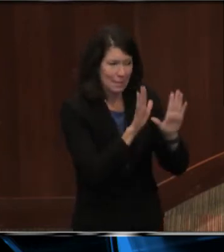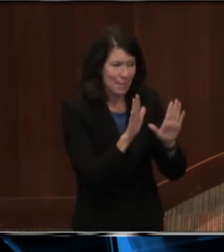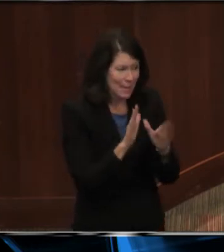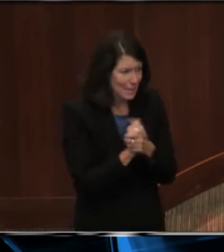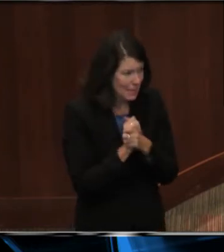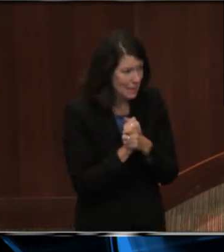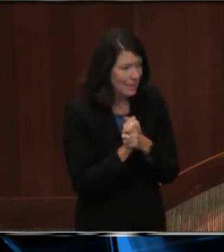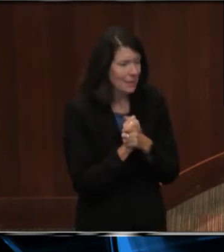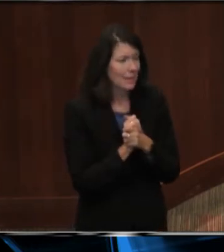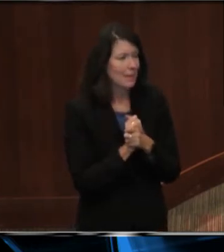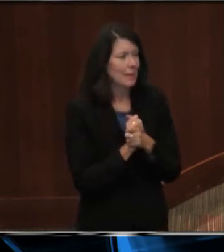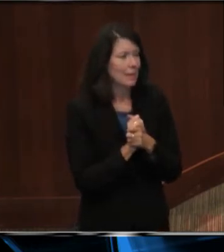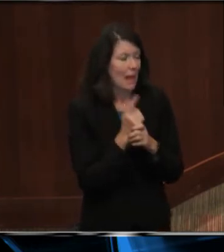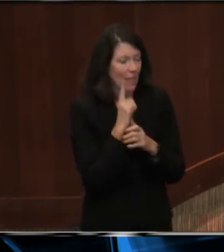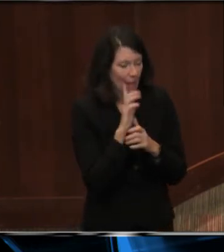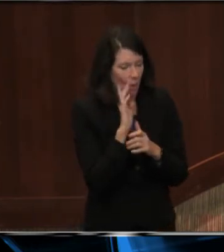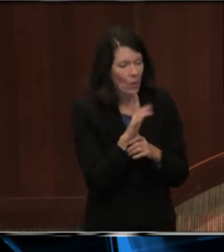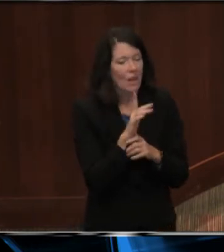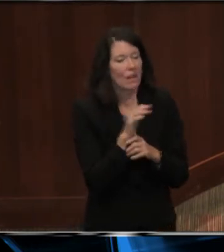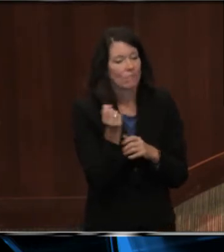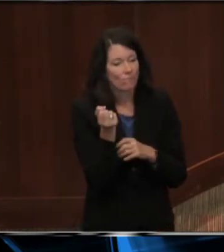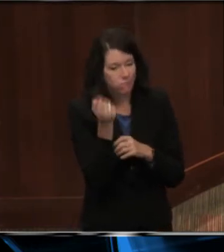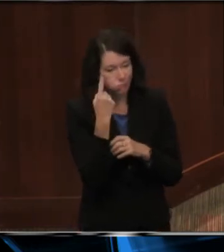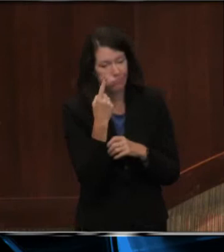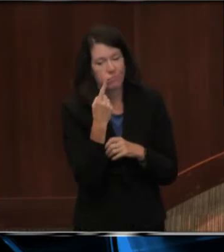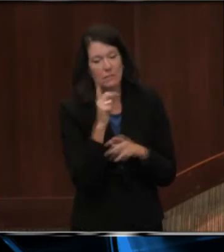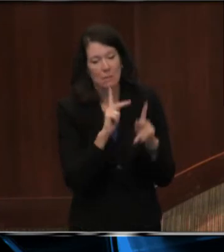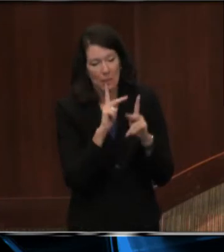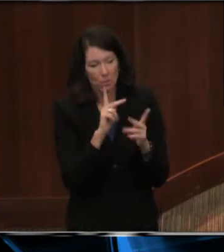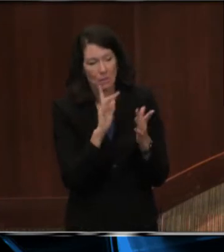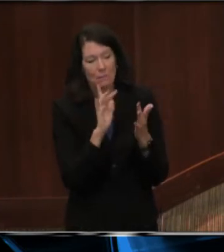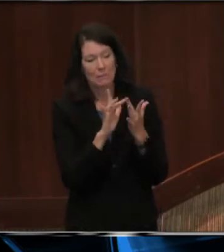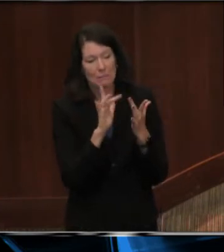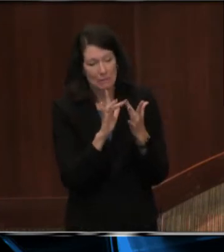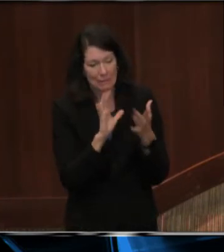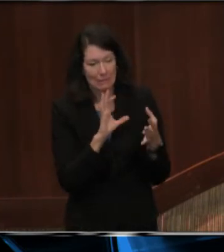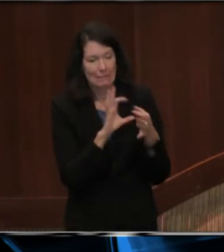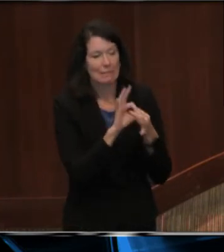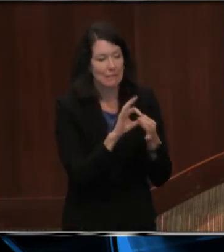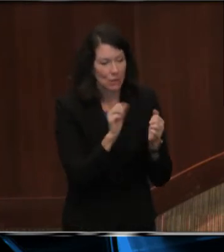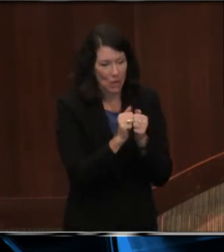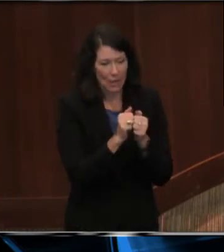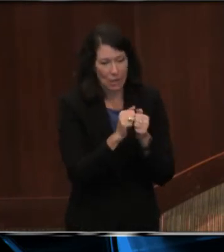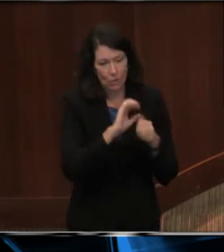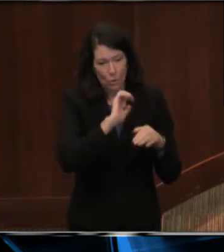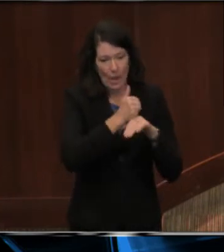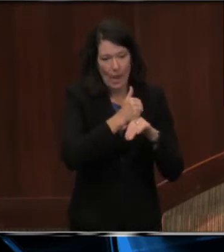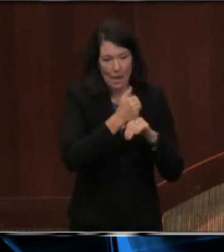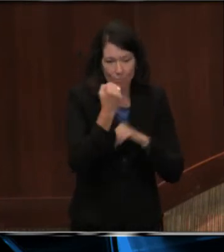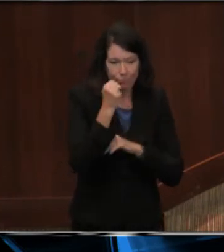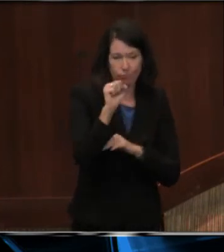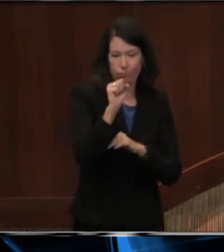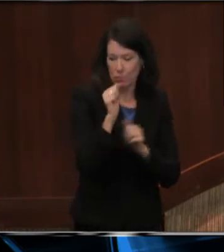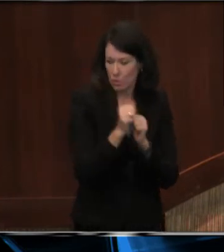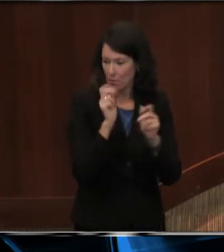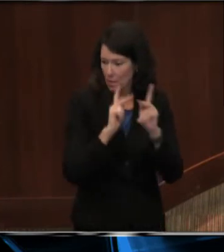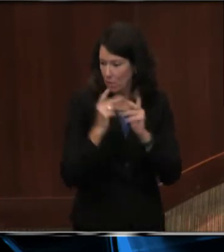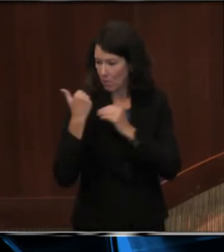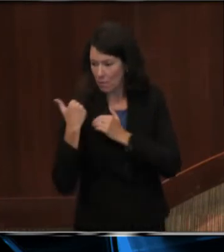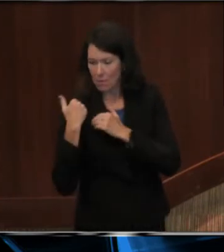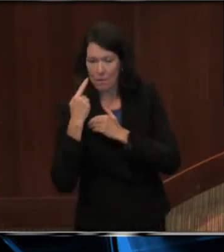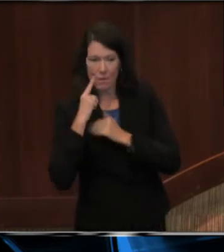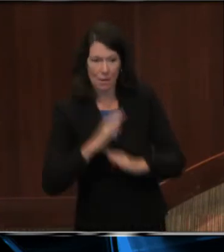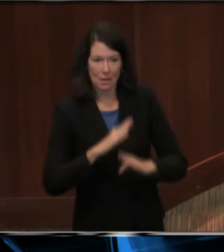incredible. I think that it will resonate and you will reach some people and create a movement also in responsibility and